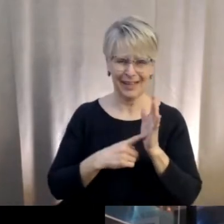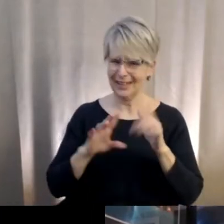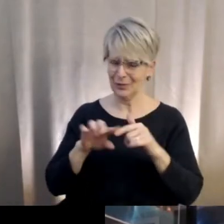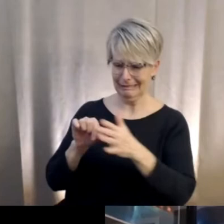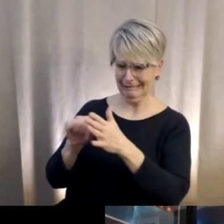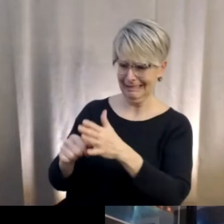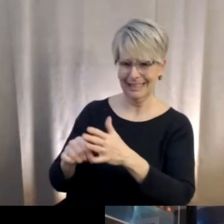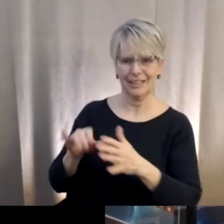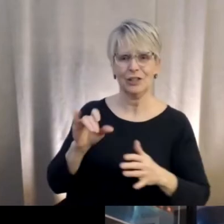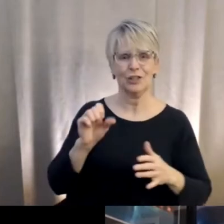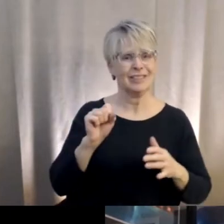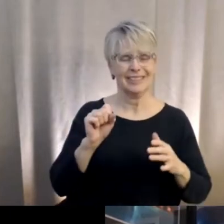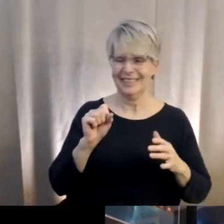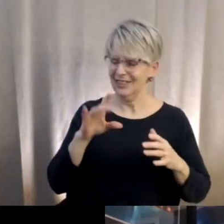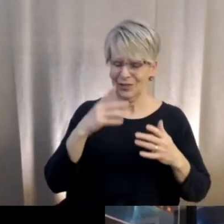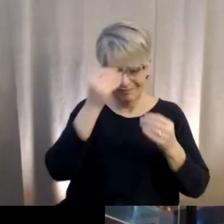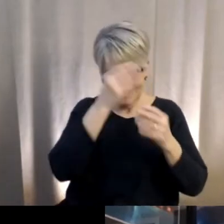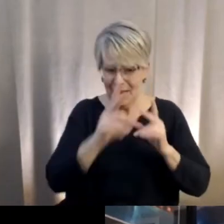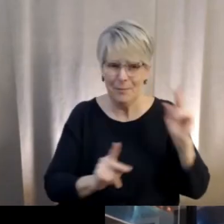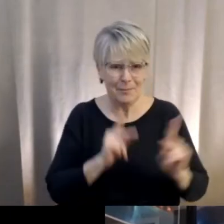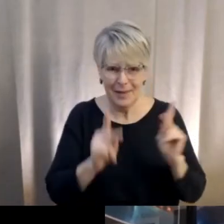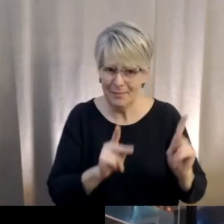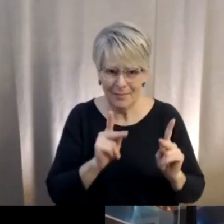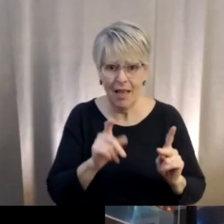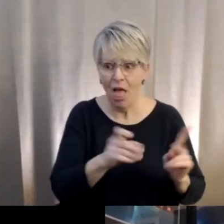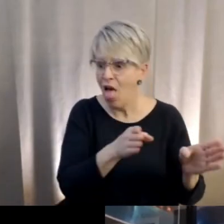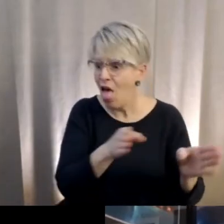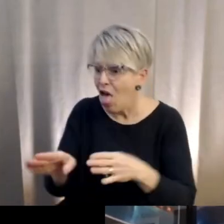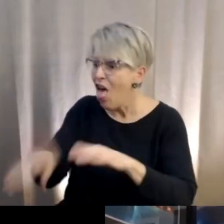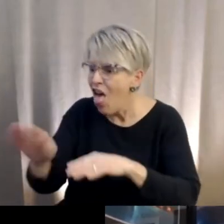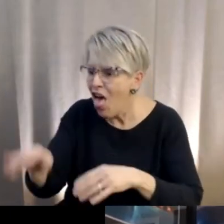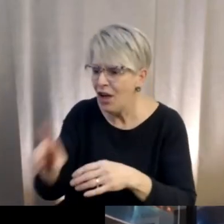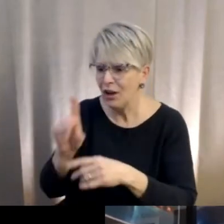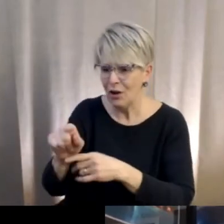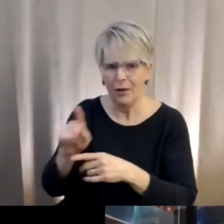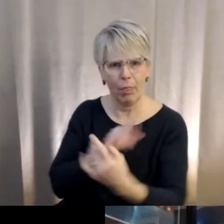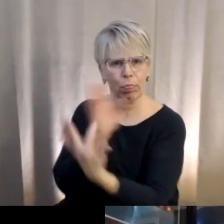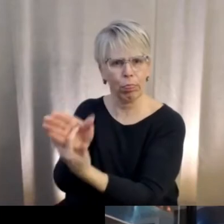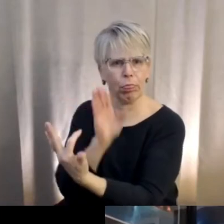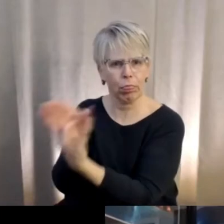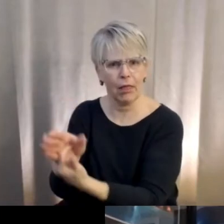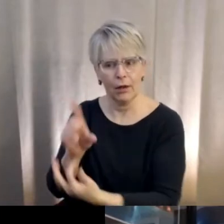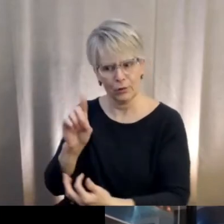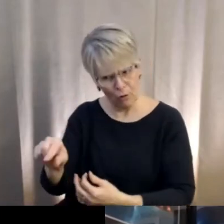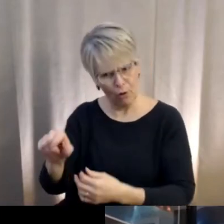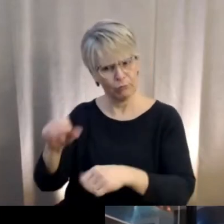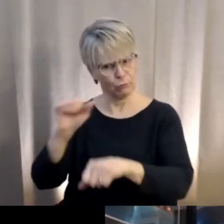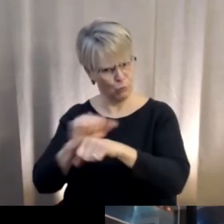reinforce is you're taking away from the recipient's welfare by interrupting their dog's work.